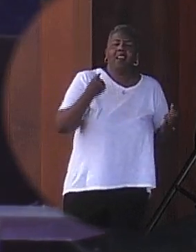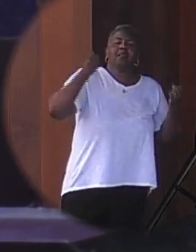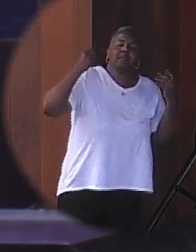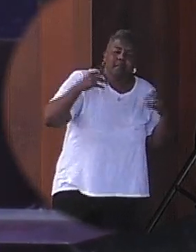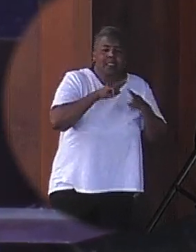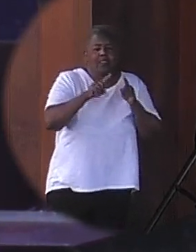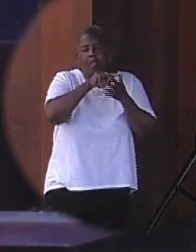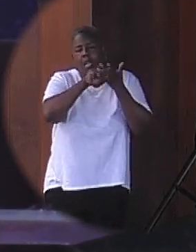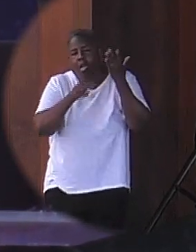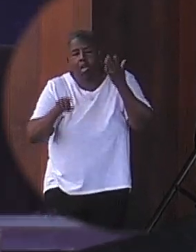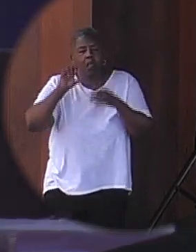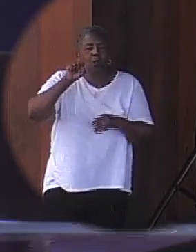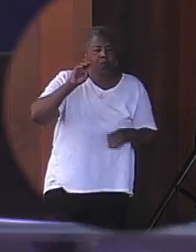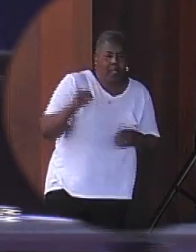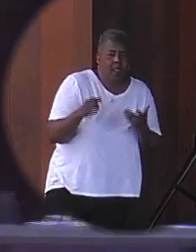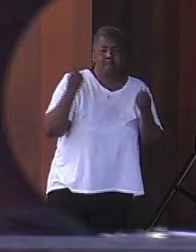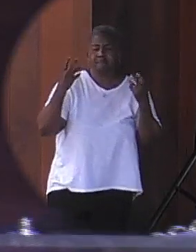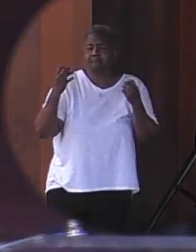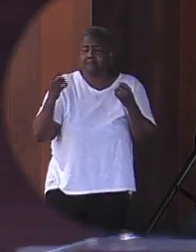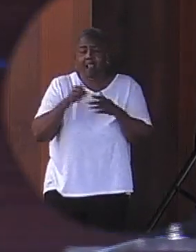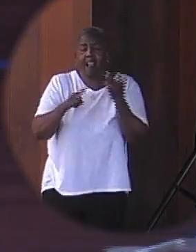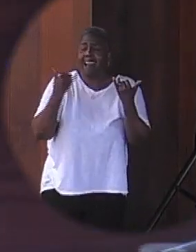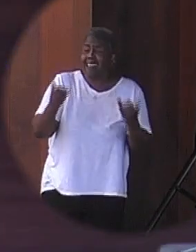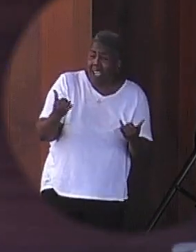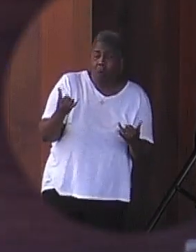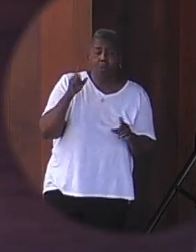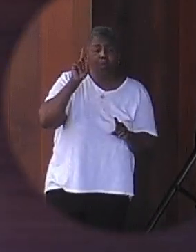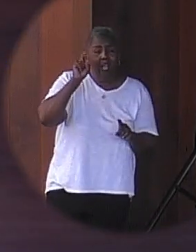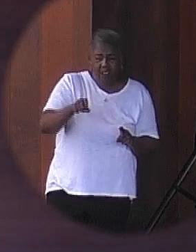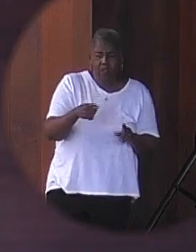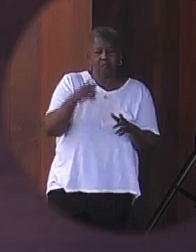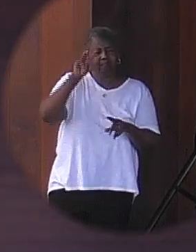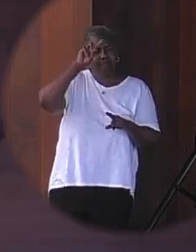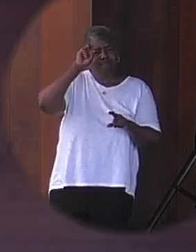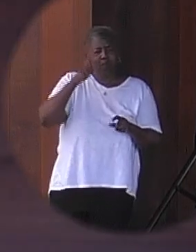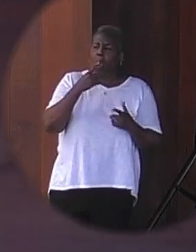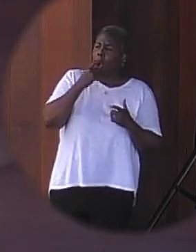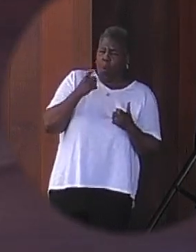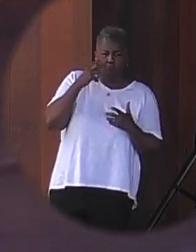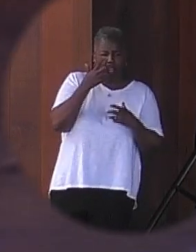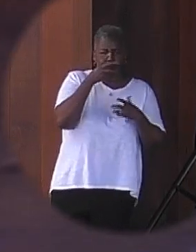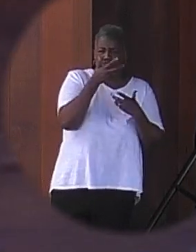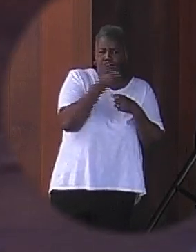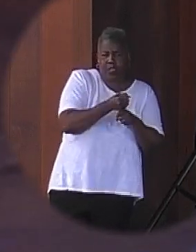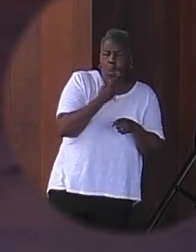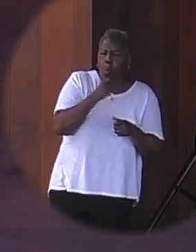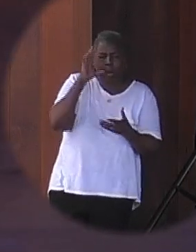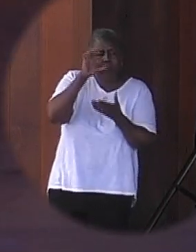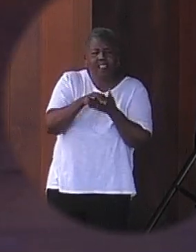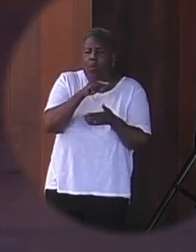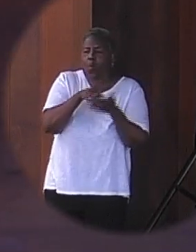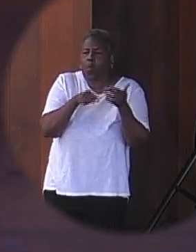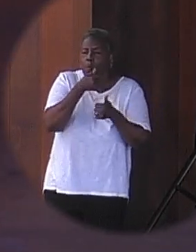media out, now the question you have to ask is, well, who do I believe?